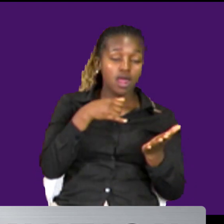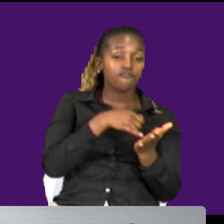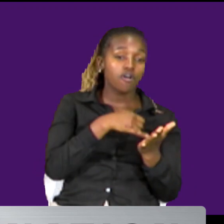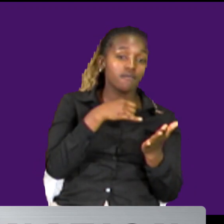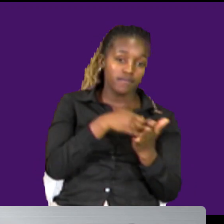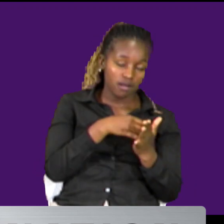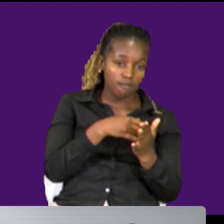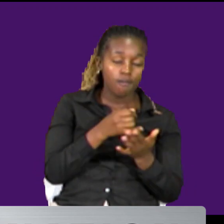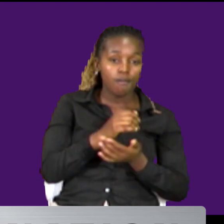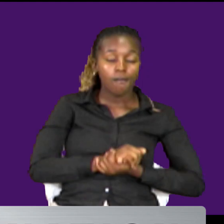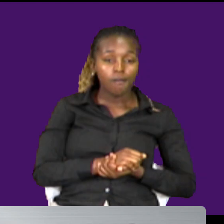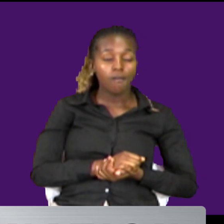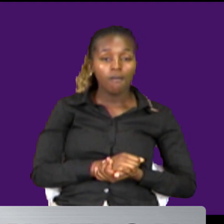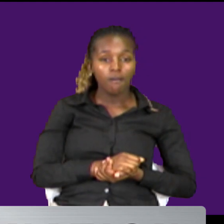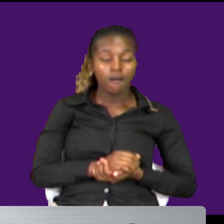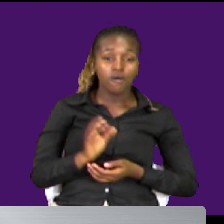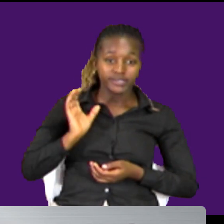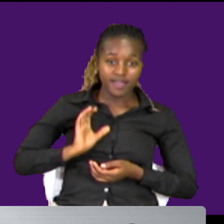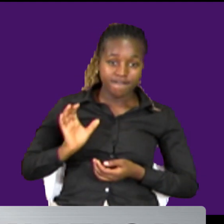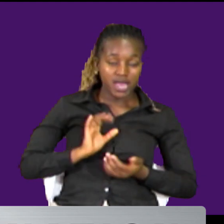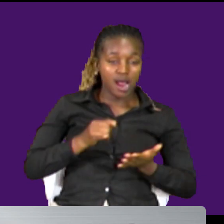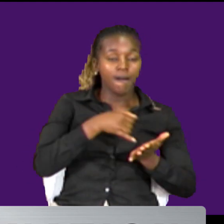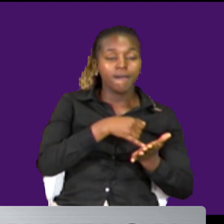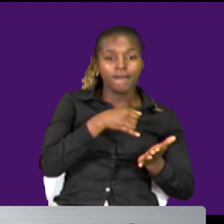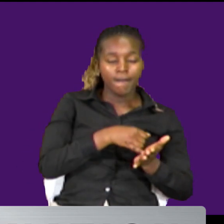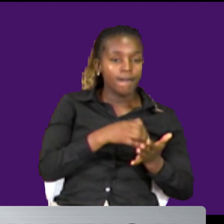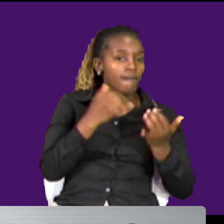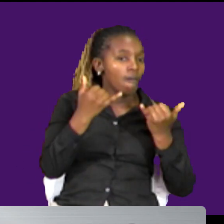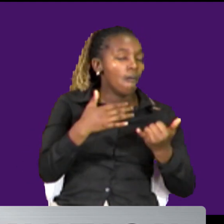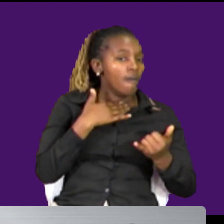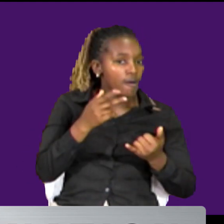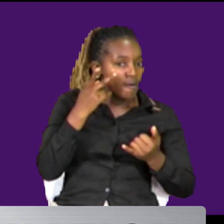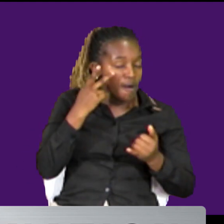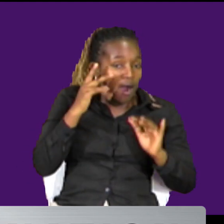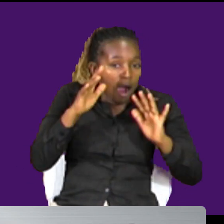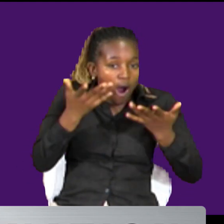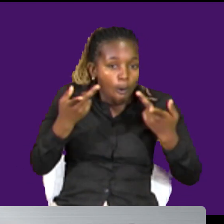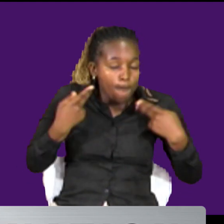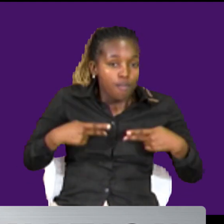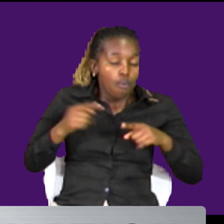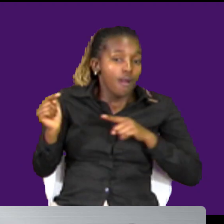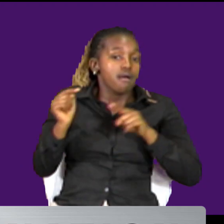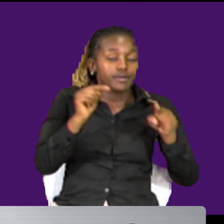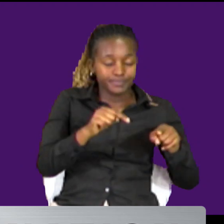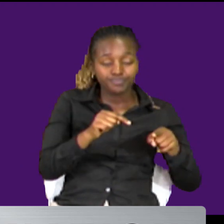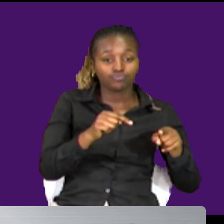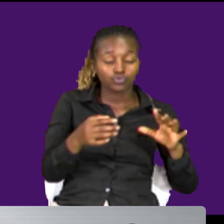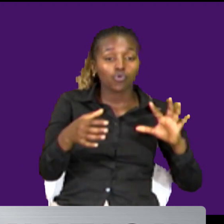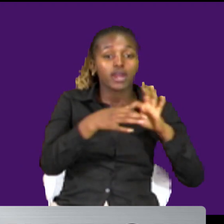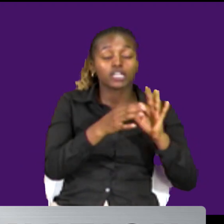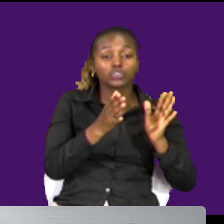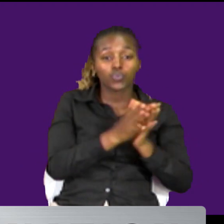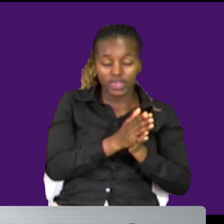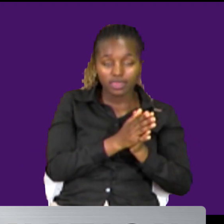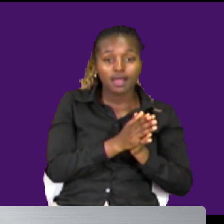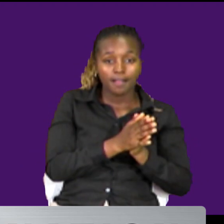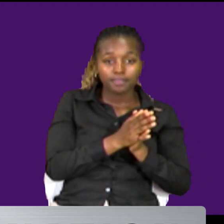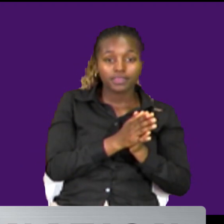engagement. How do the right holders engage their duty bearers? Right.